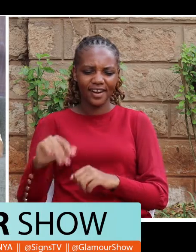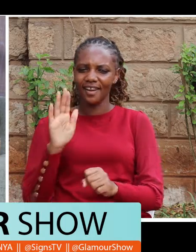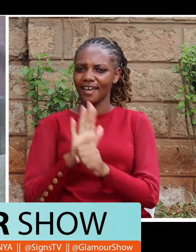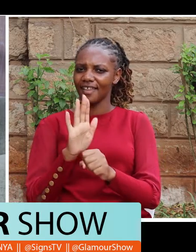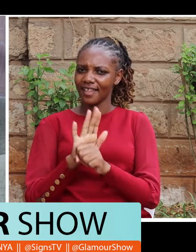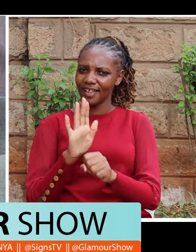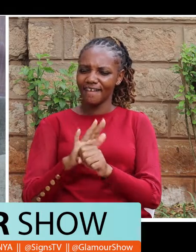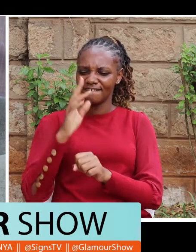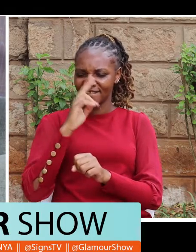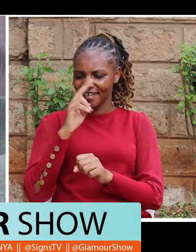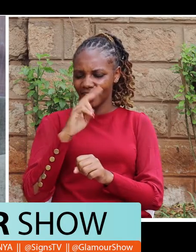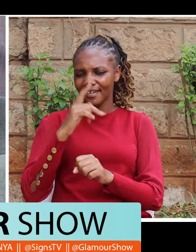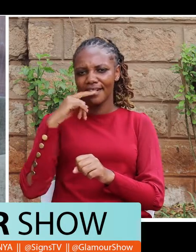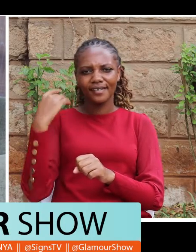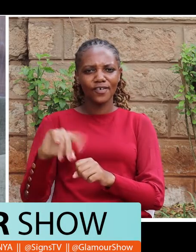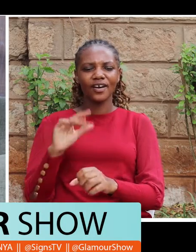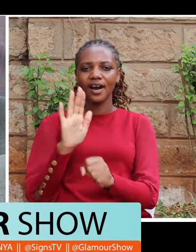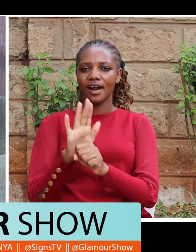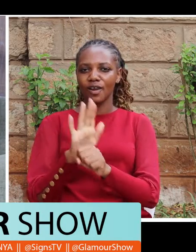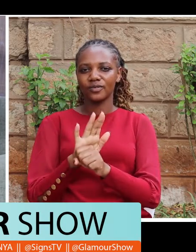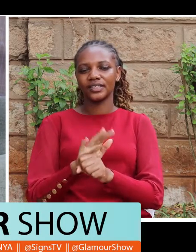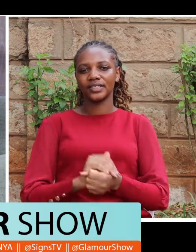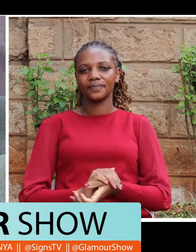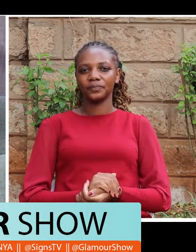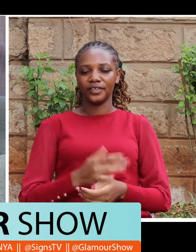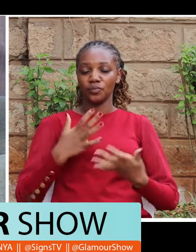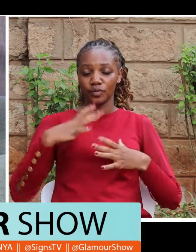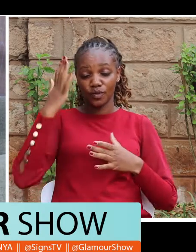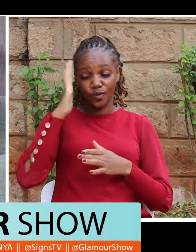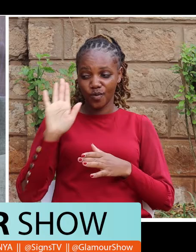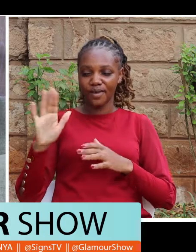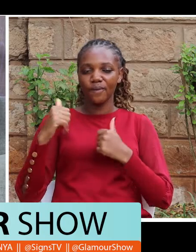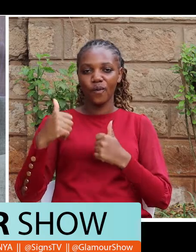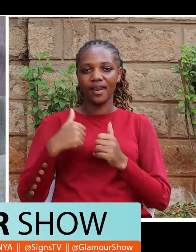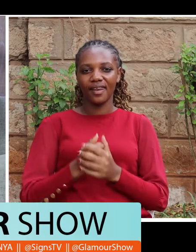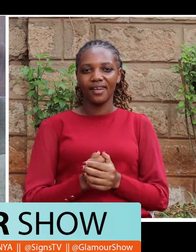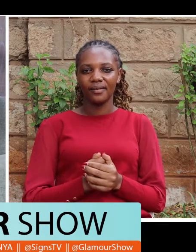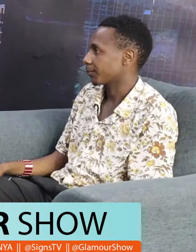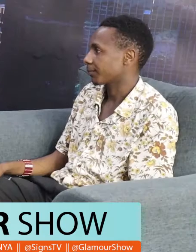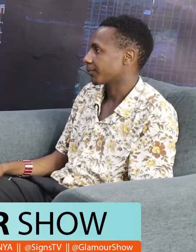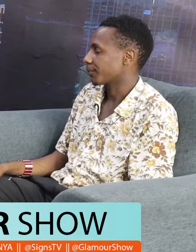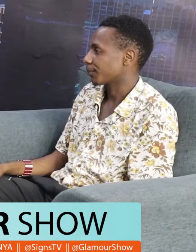is comedy. I'll say is a real definition of comedy and comic relief in this world.